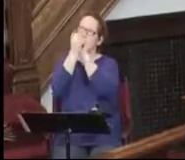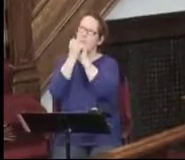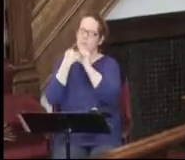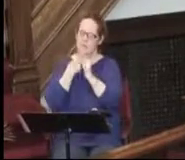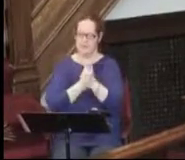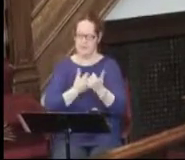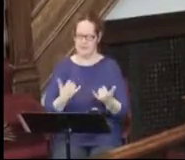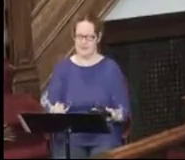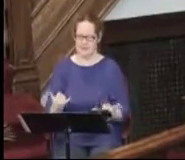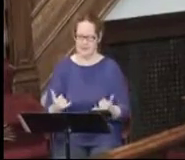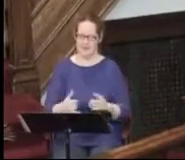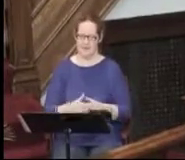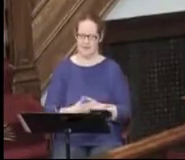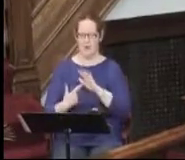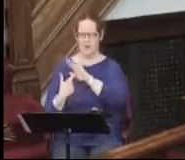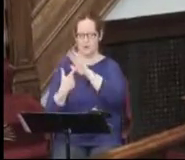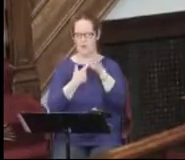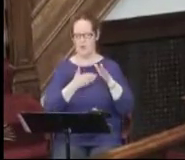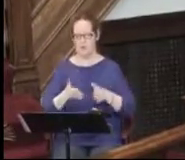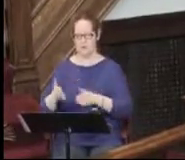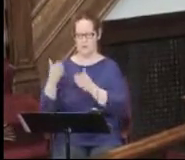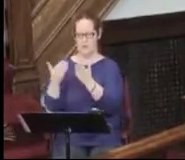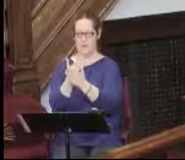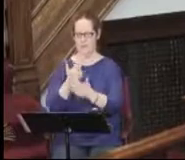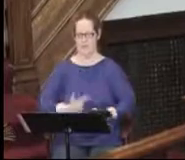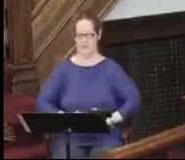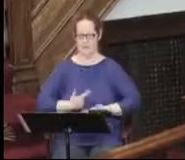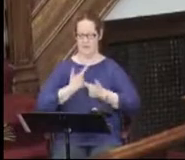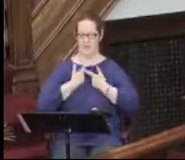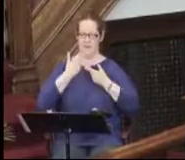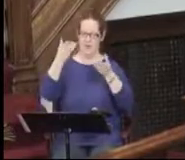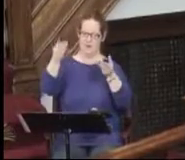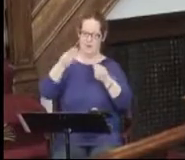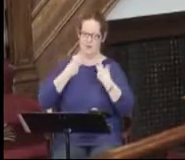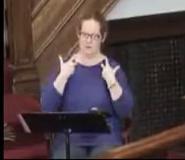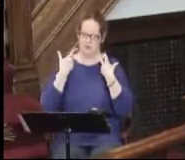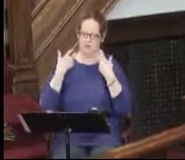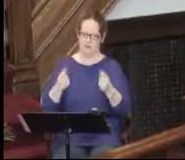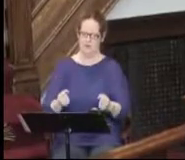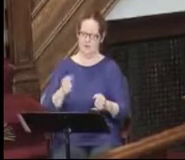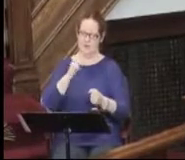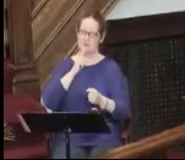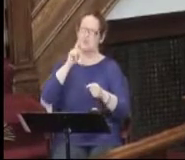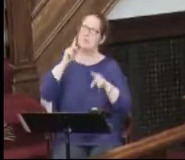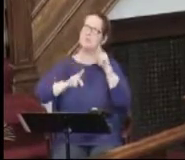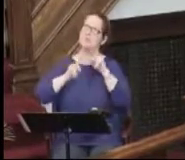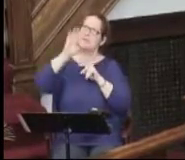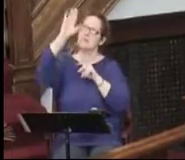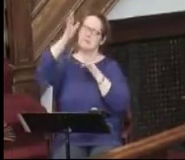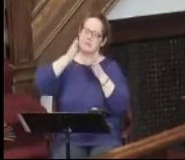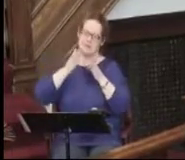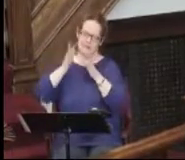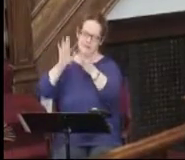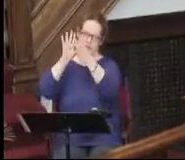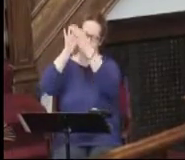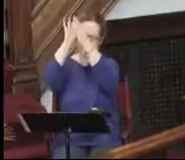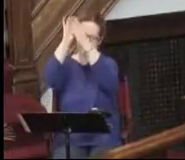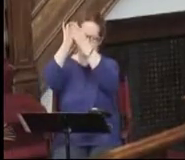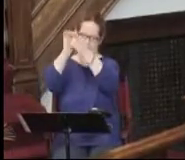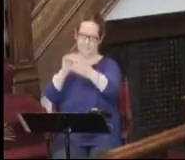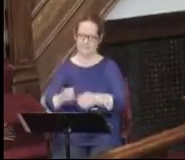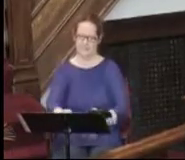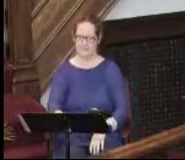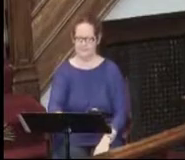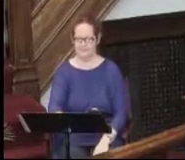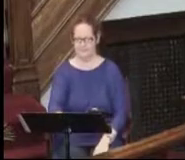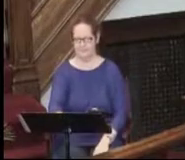now. Show us the way to new life and grant us the courage to be people of your way.